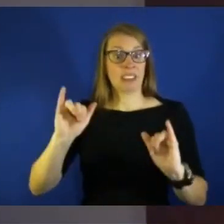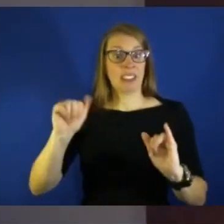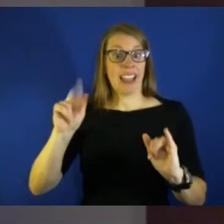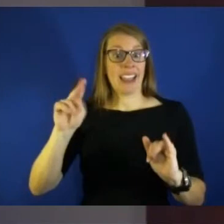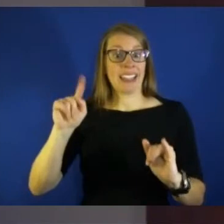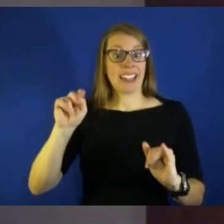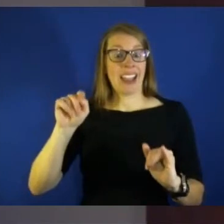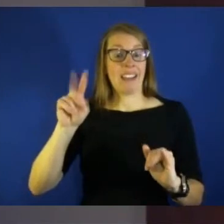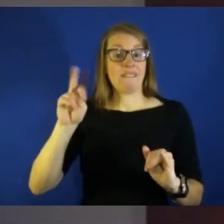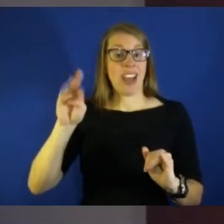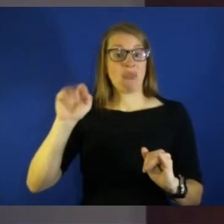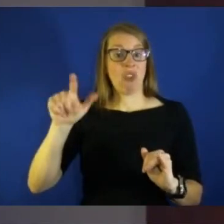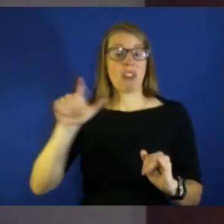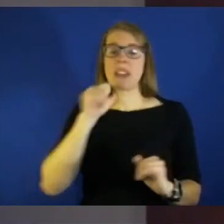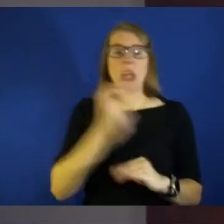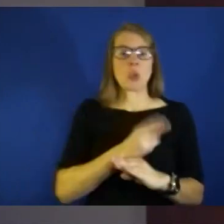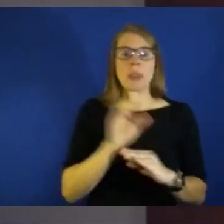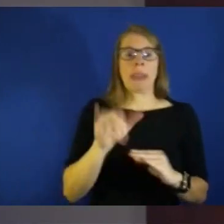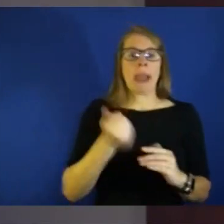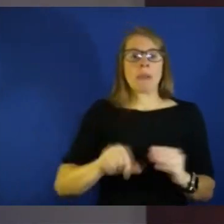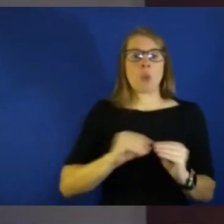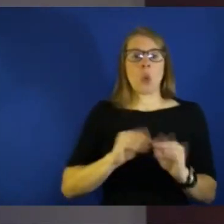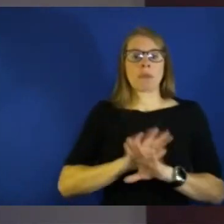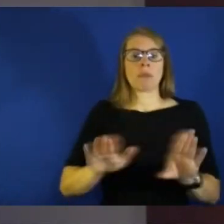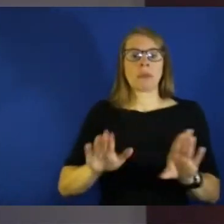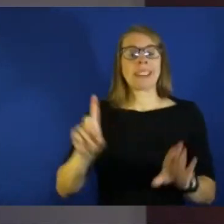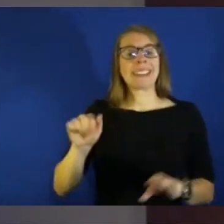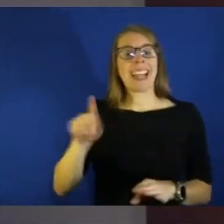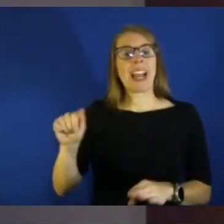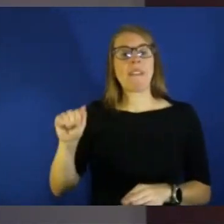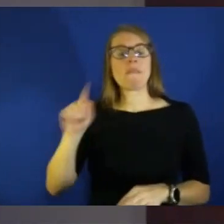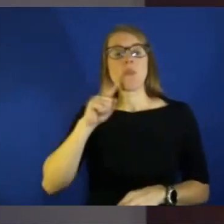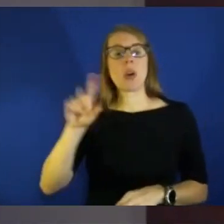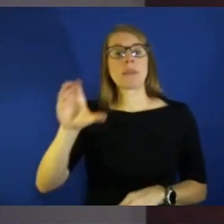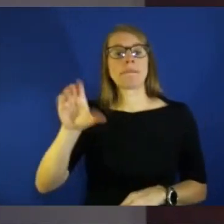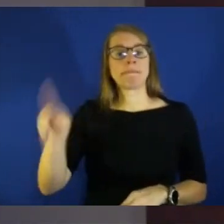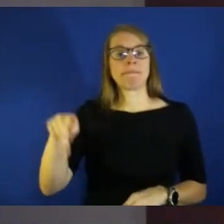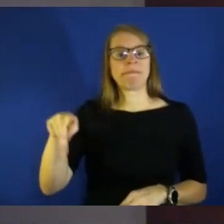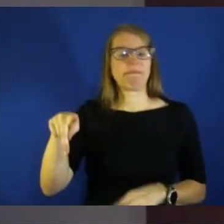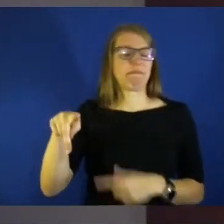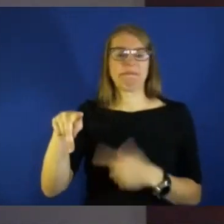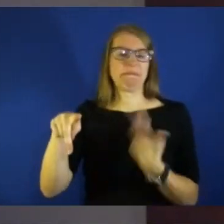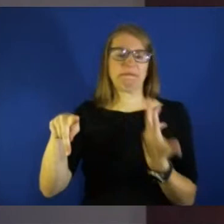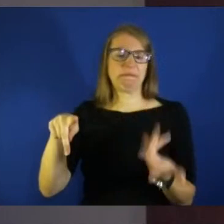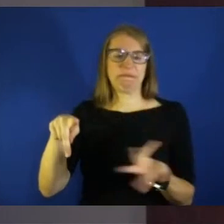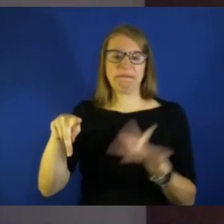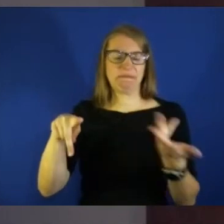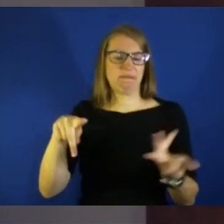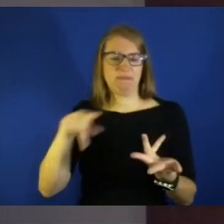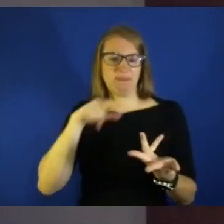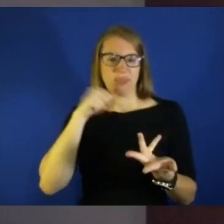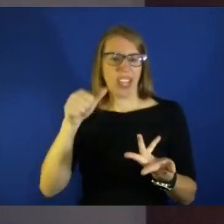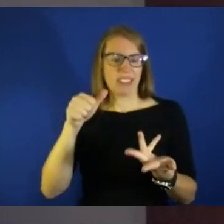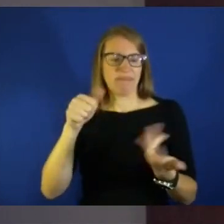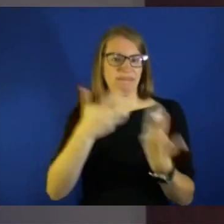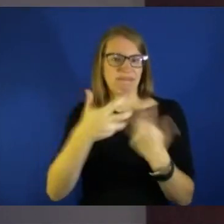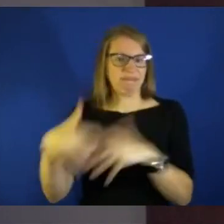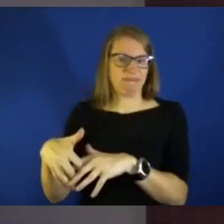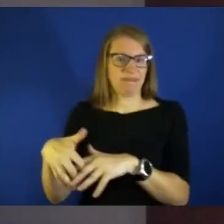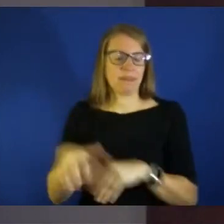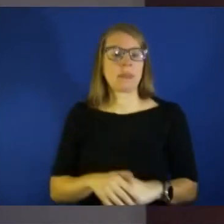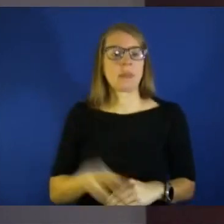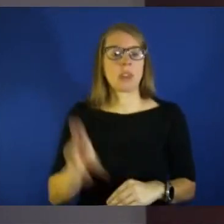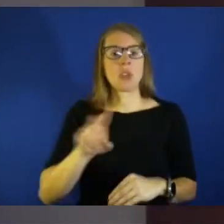that anymore. The data on convalescent plasma didn't really pan out. The way that was done in the U.S. was